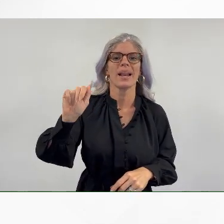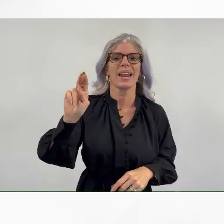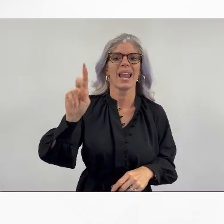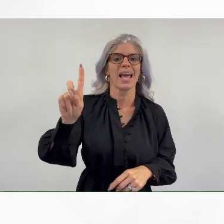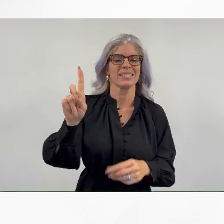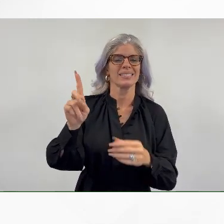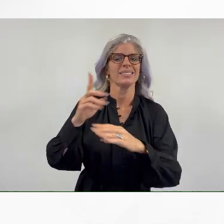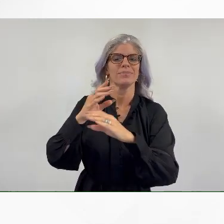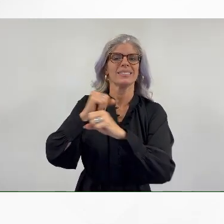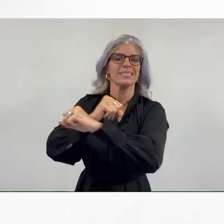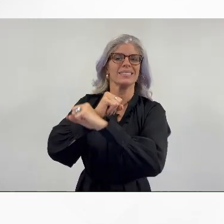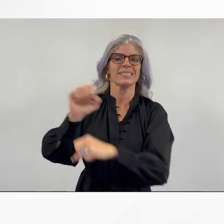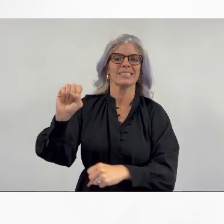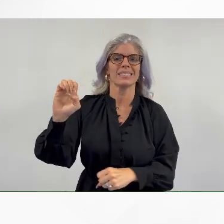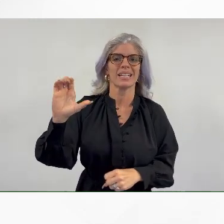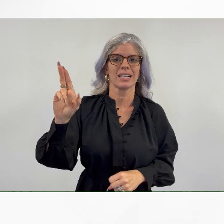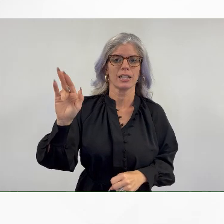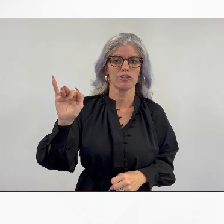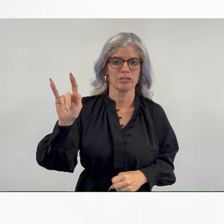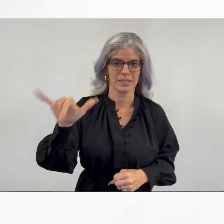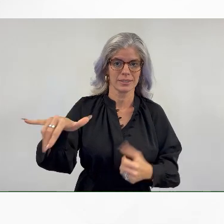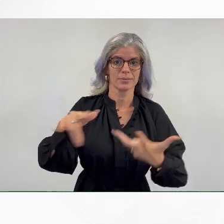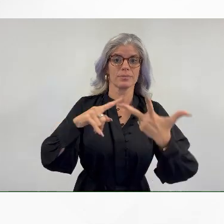could shift that deadline slightly.